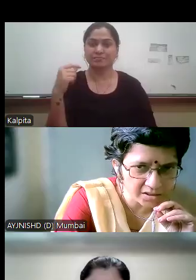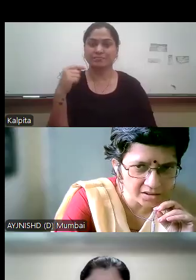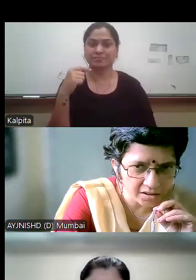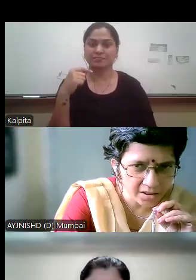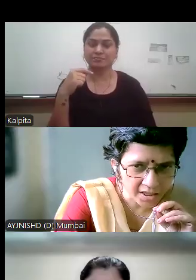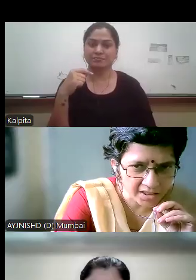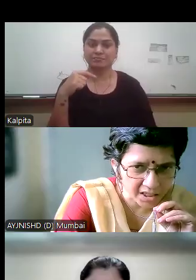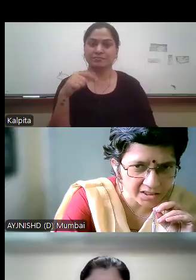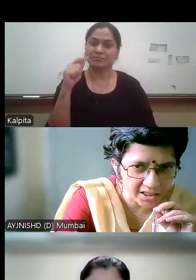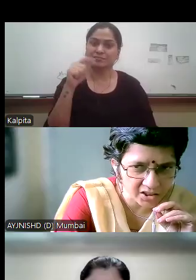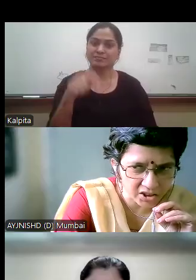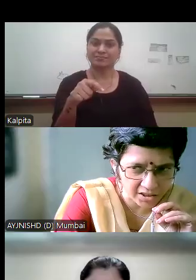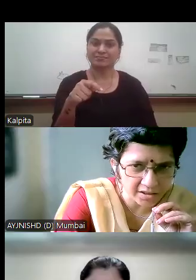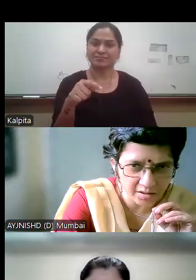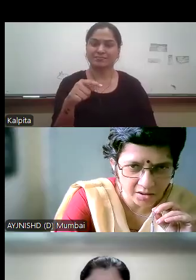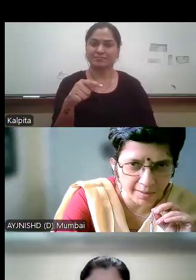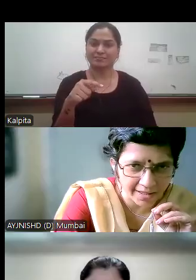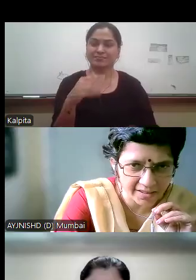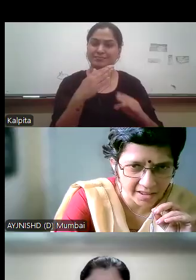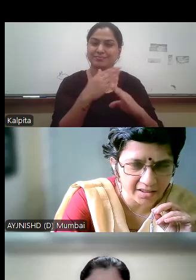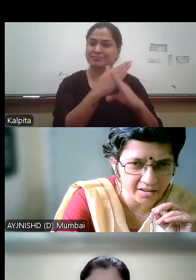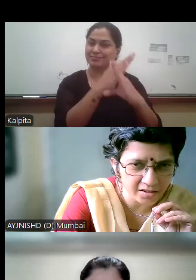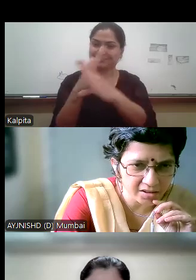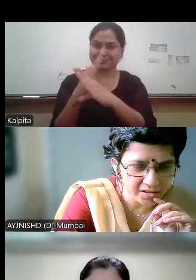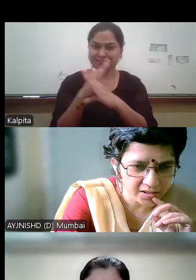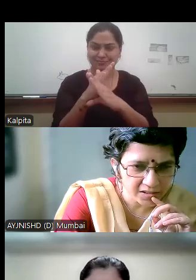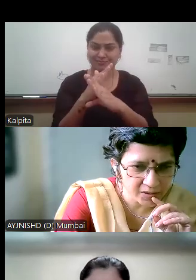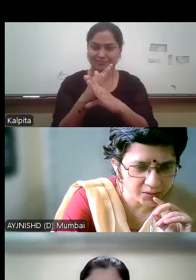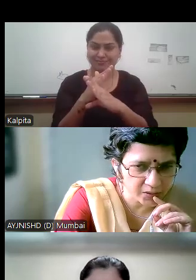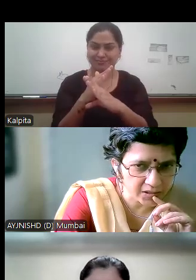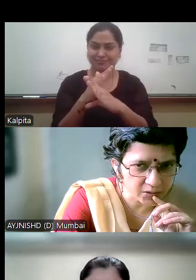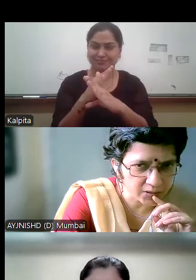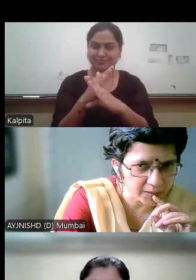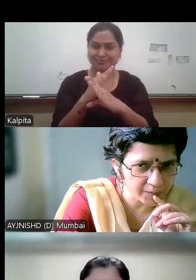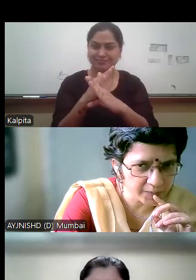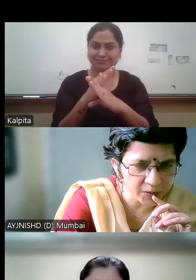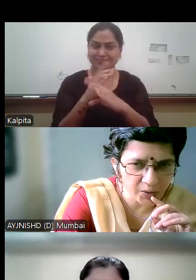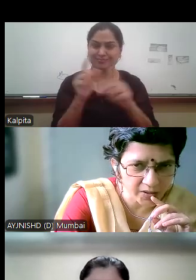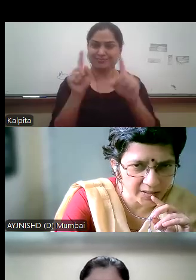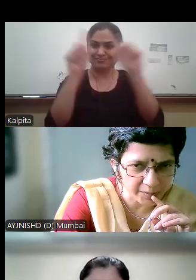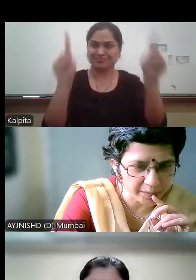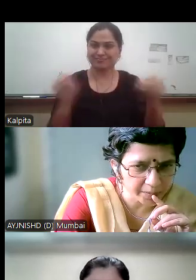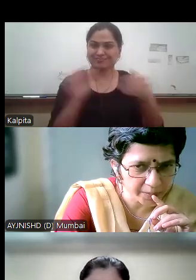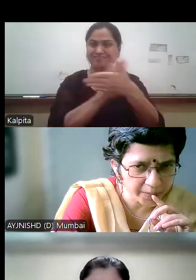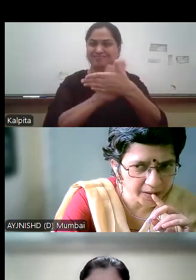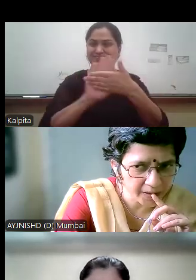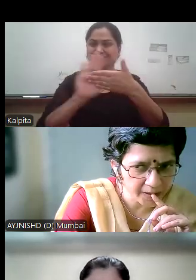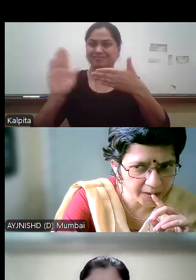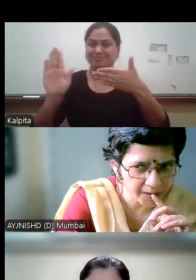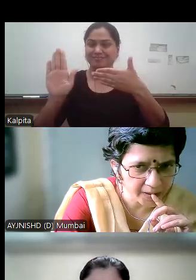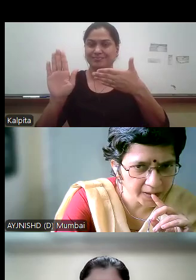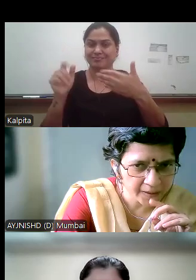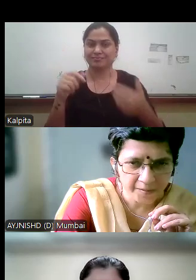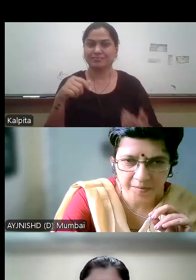it says Now it's visible? has started screen sharing, the blank screen. So Now it's yet to visible? no, not yet, ma'am.